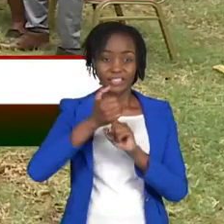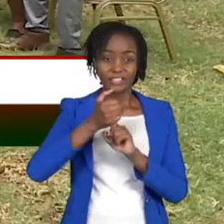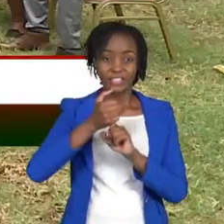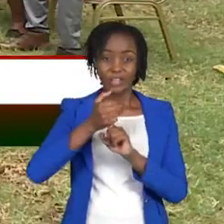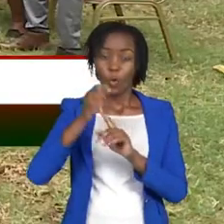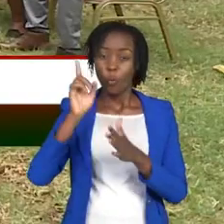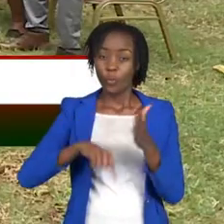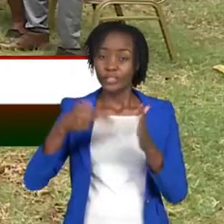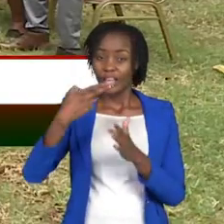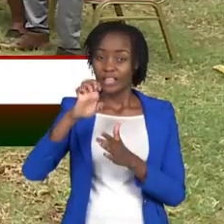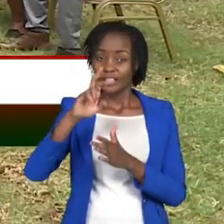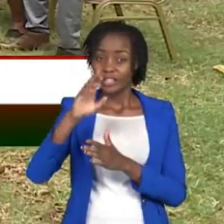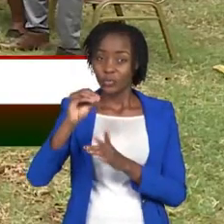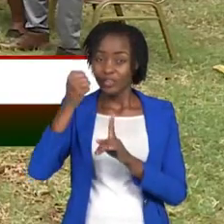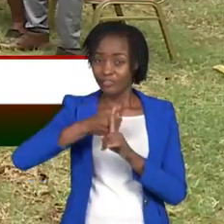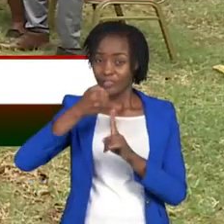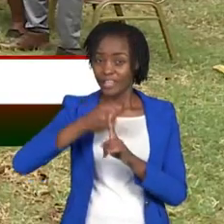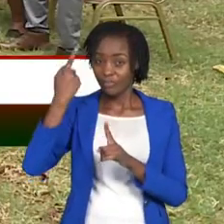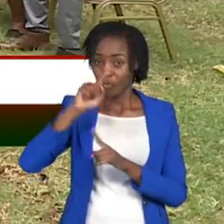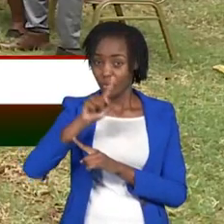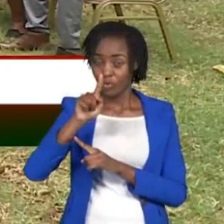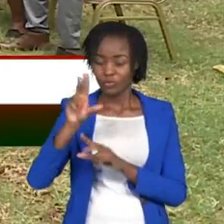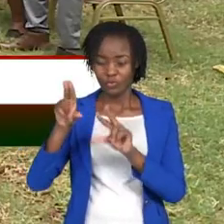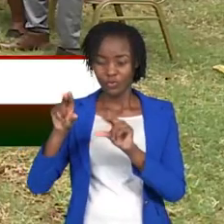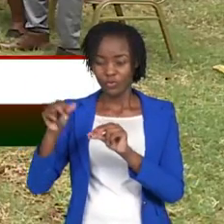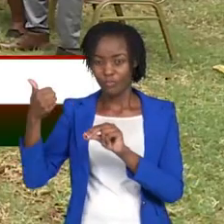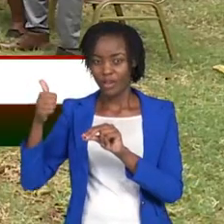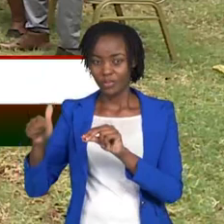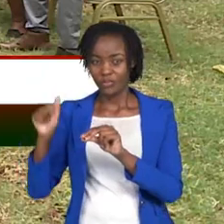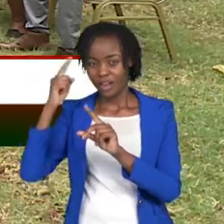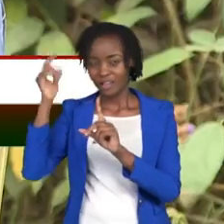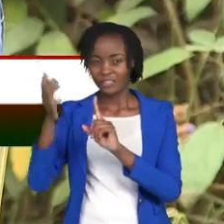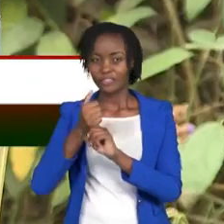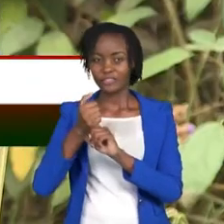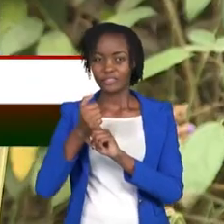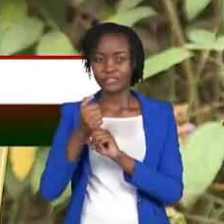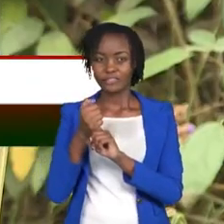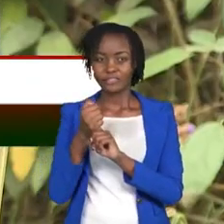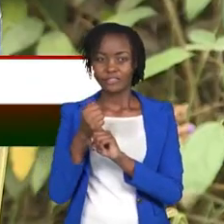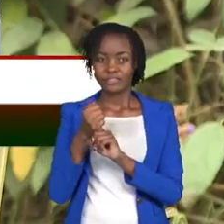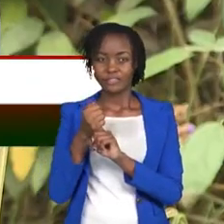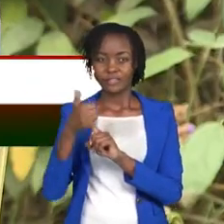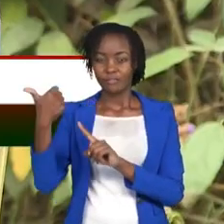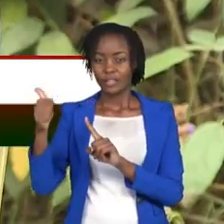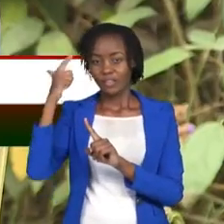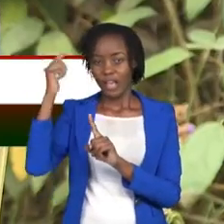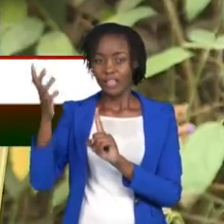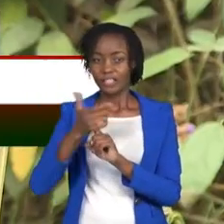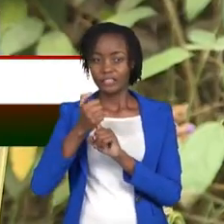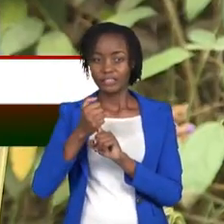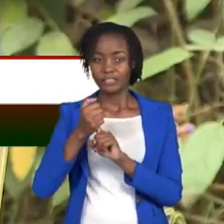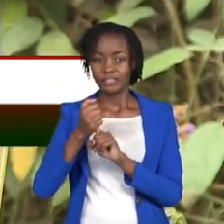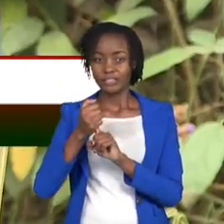for? So this is it, Hagina. We haven't achieved anything. Look at this, as Indians say it the other time. Look at other